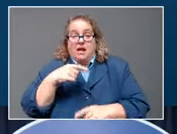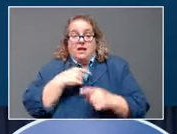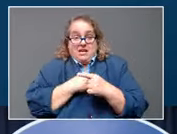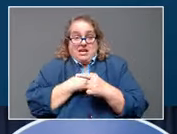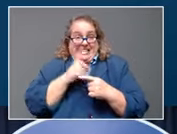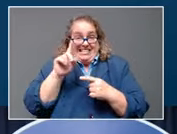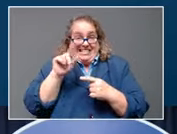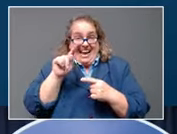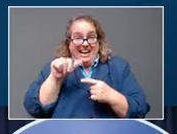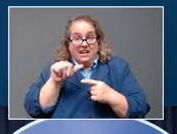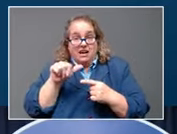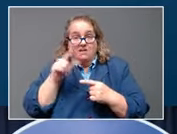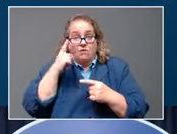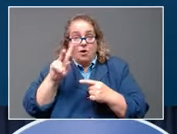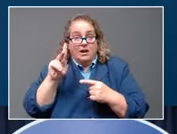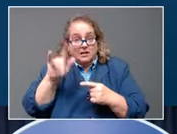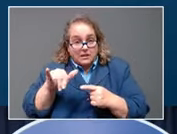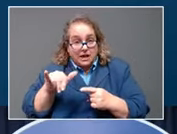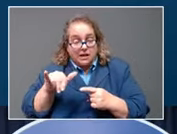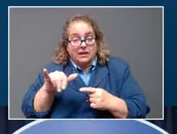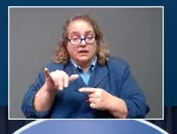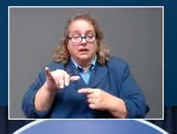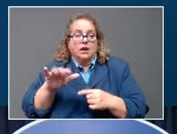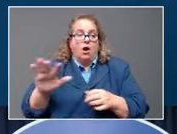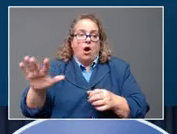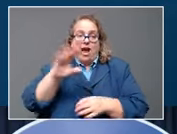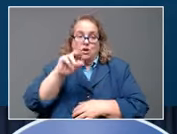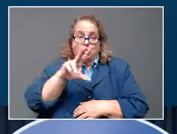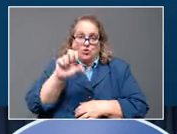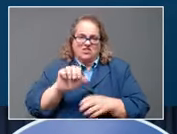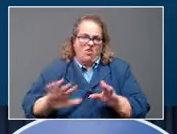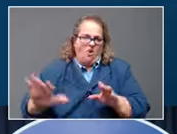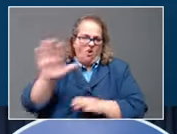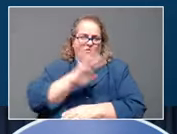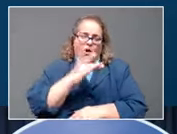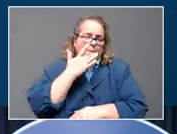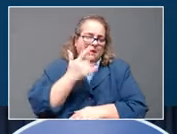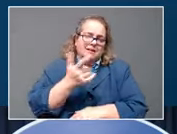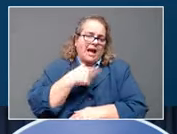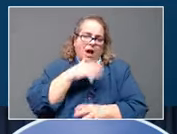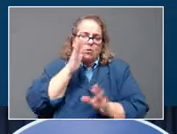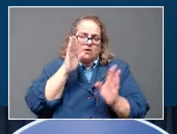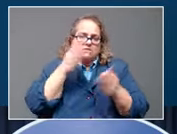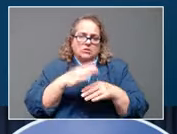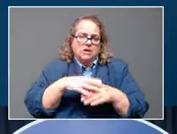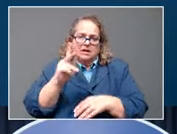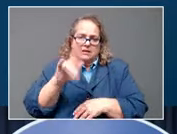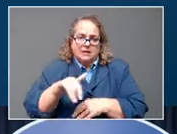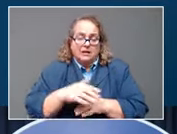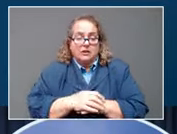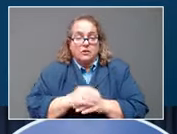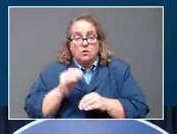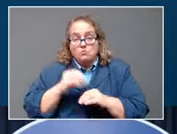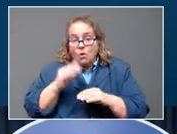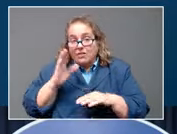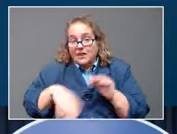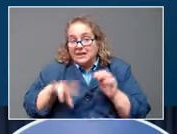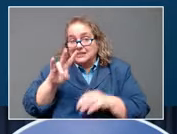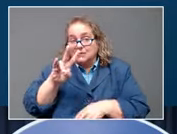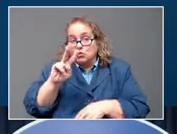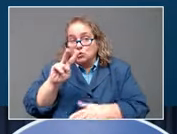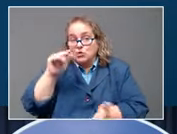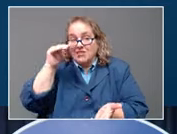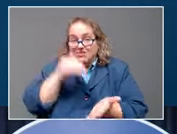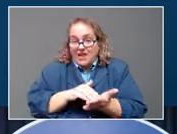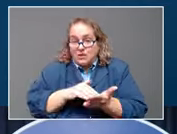I'm only going to focus on Kentucky because the story is pretty much the same for the nation as a whole. There were more than 72,000 new